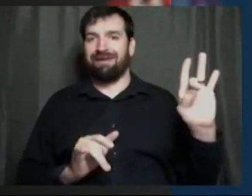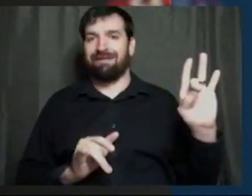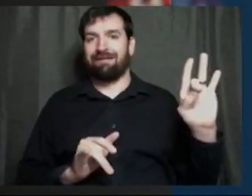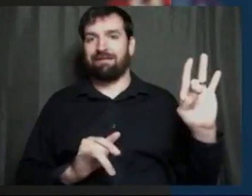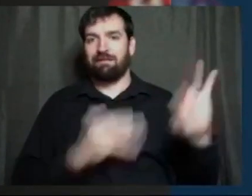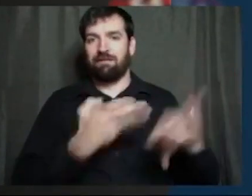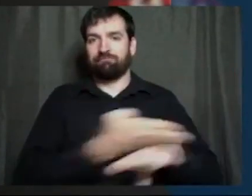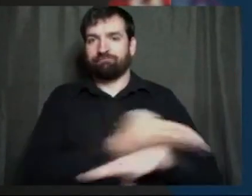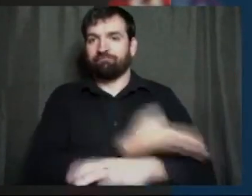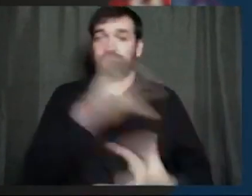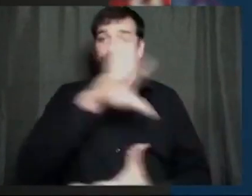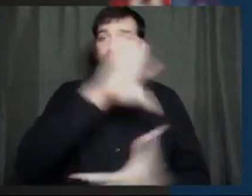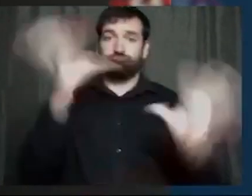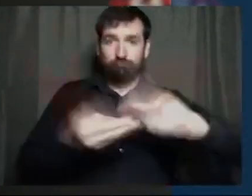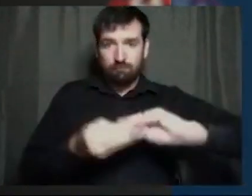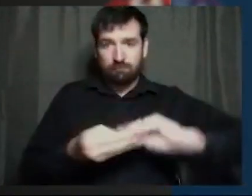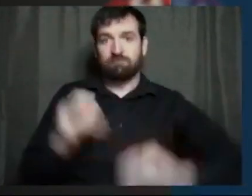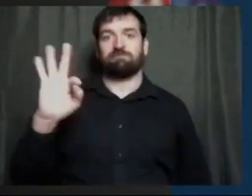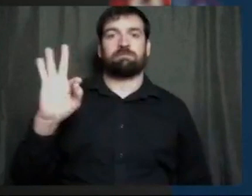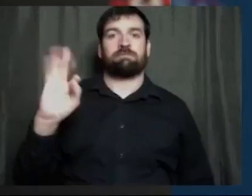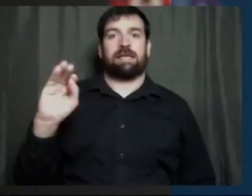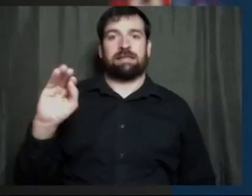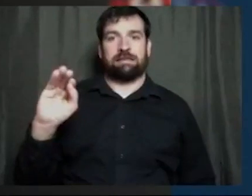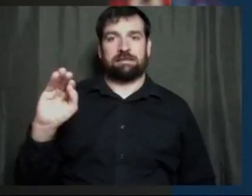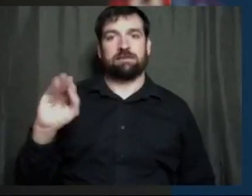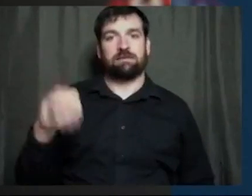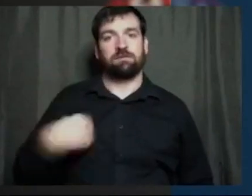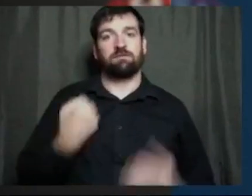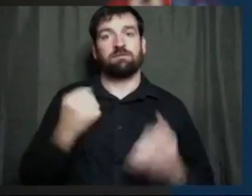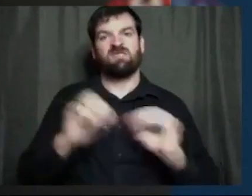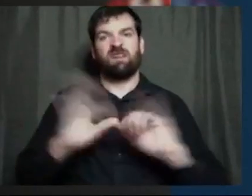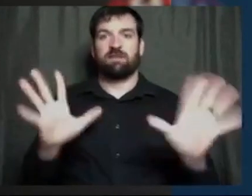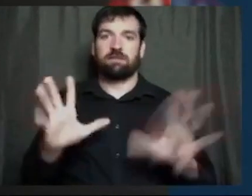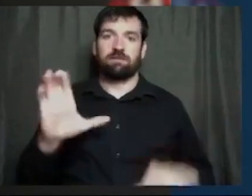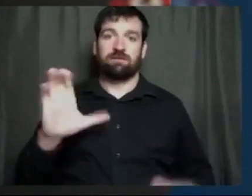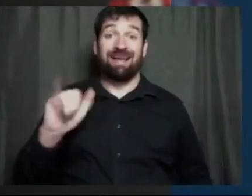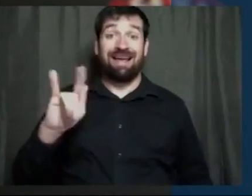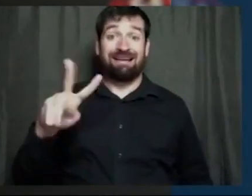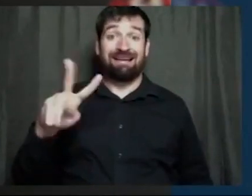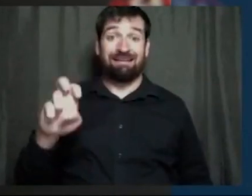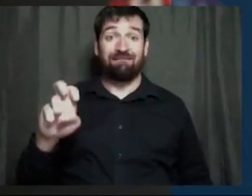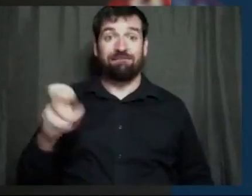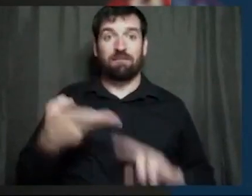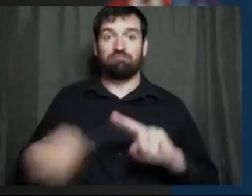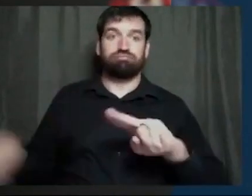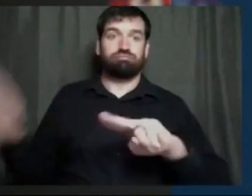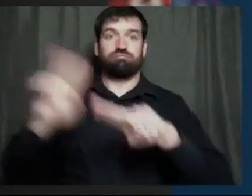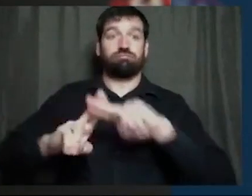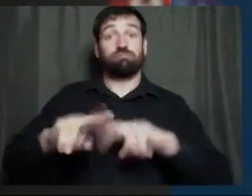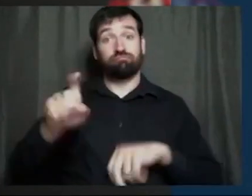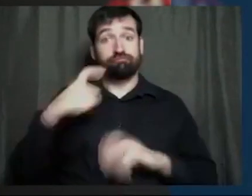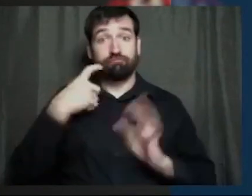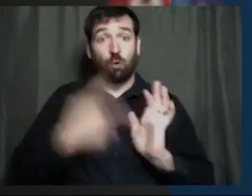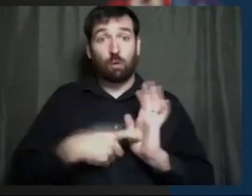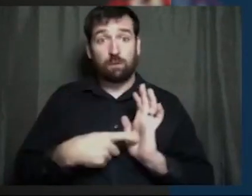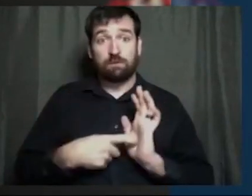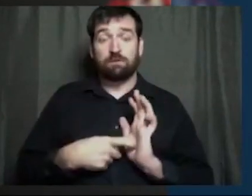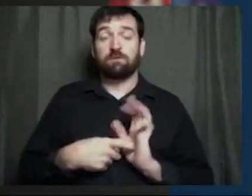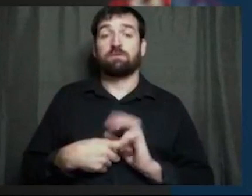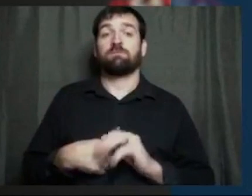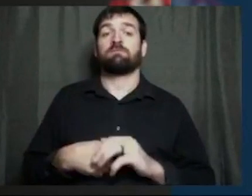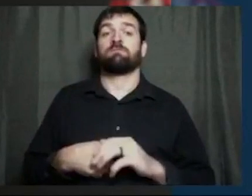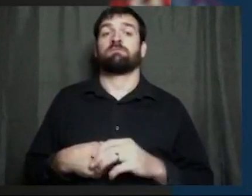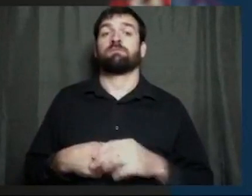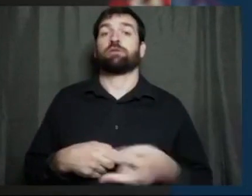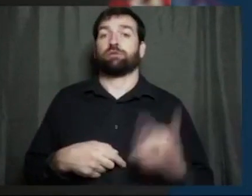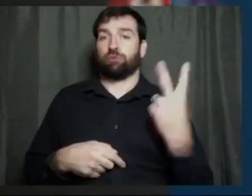of 90 patients. But obviously, our active infections have gone up. It should be noted we did have 2 inpatient deaths